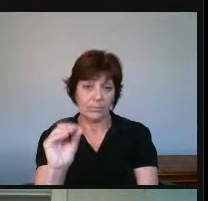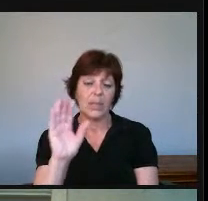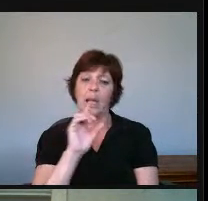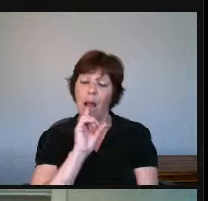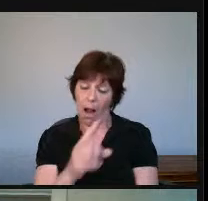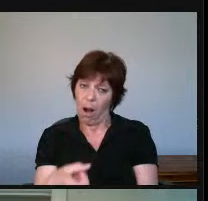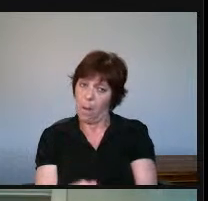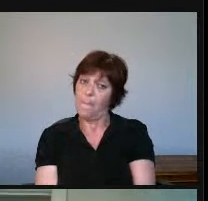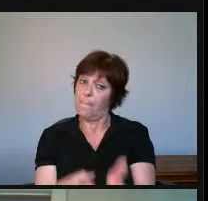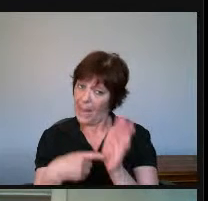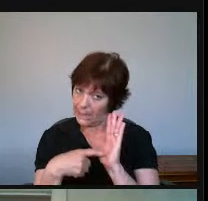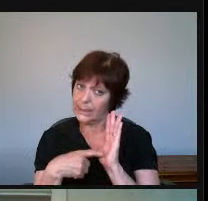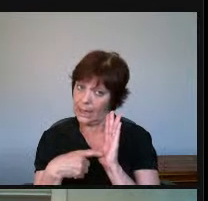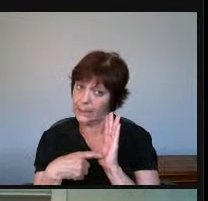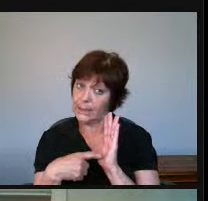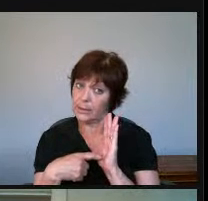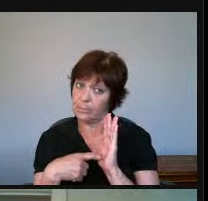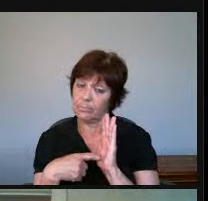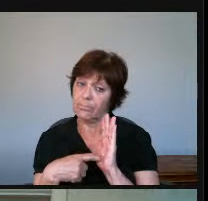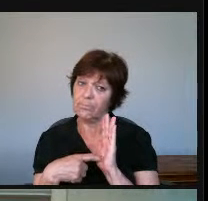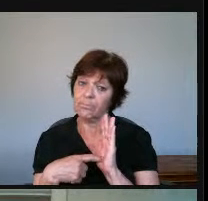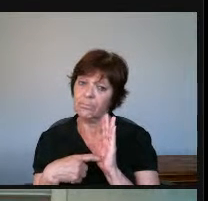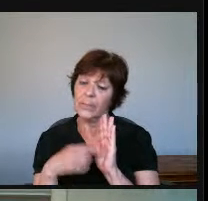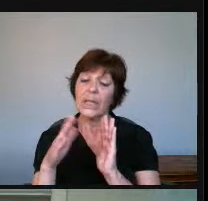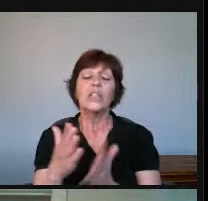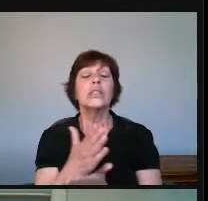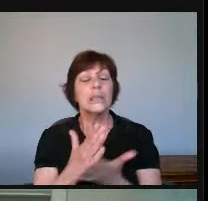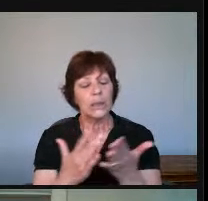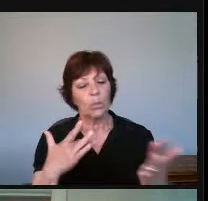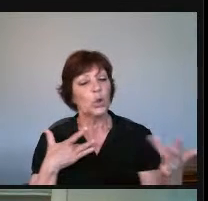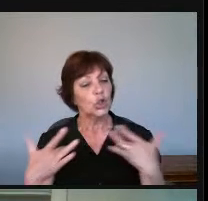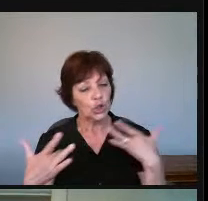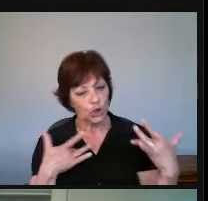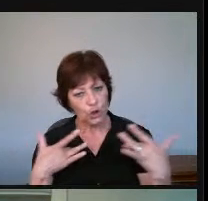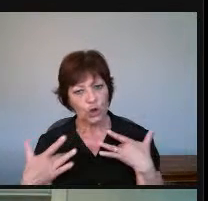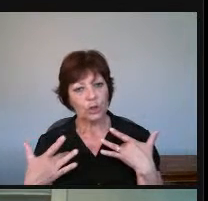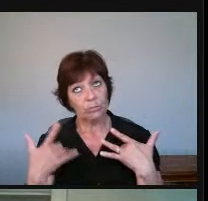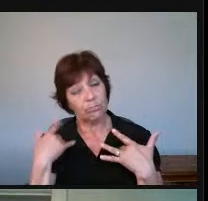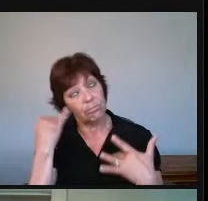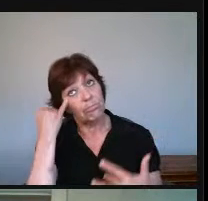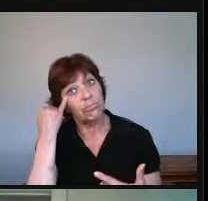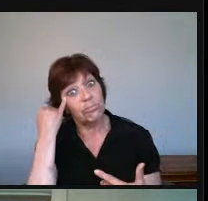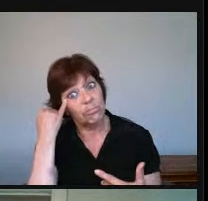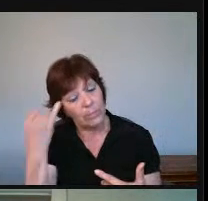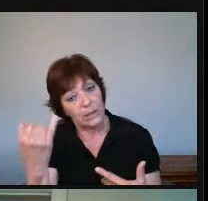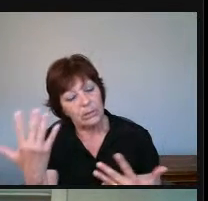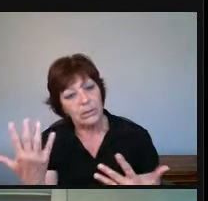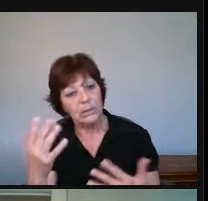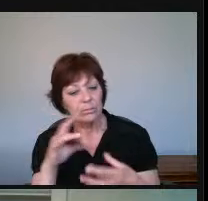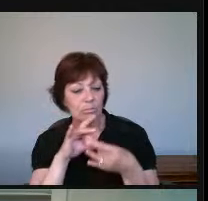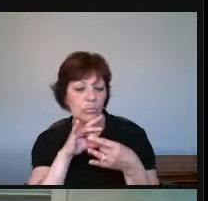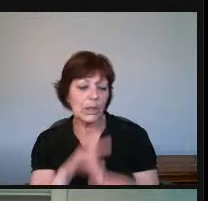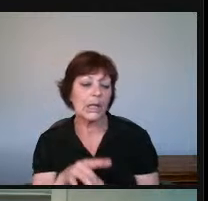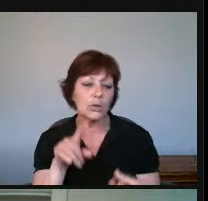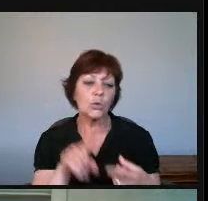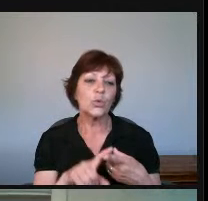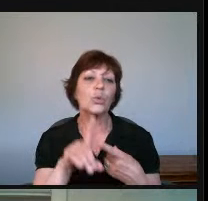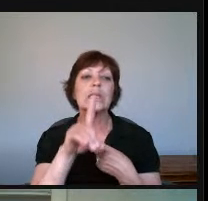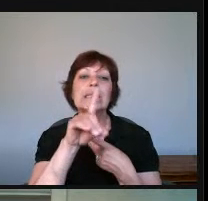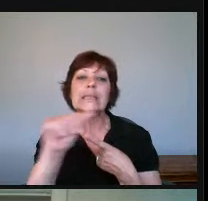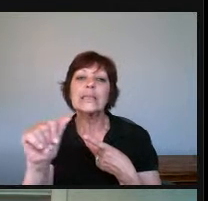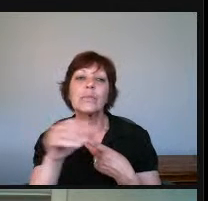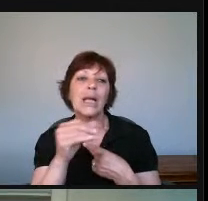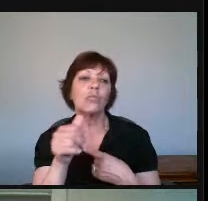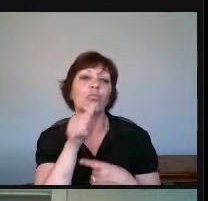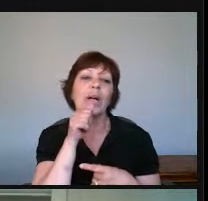mandating that. There is some concern about it, as you can imagine, relating to disability and